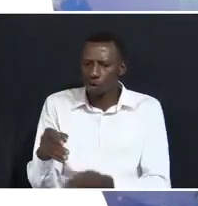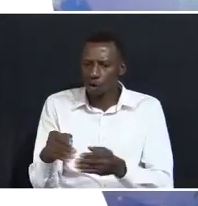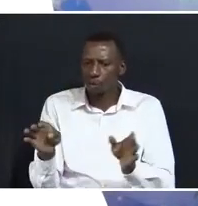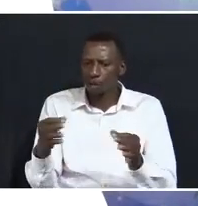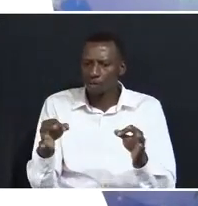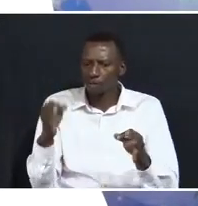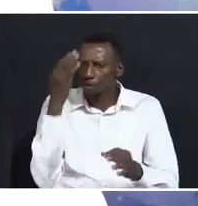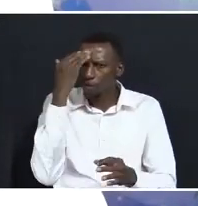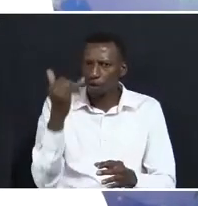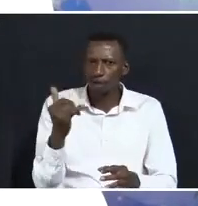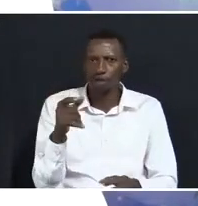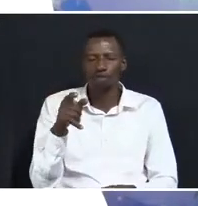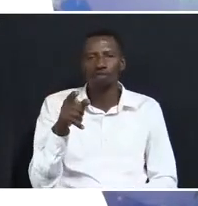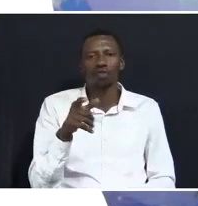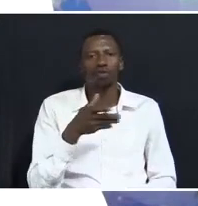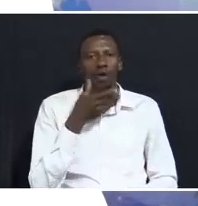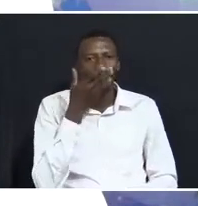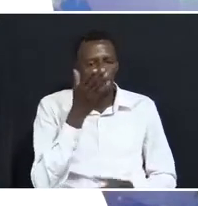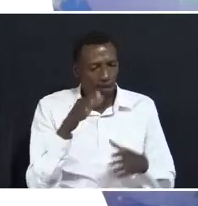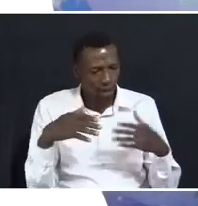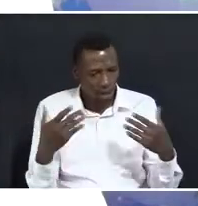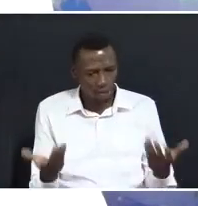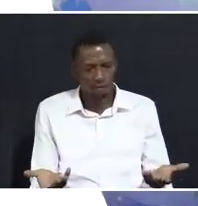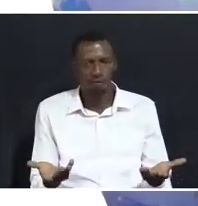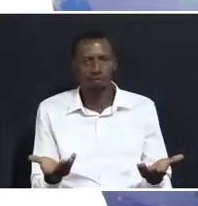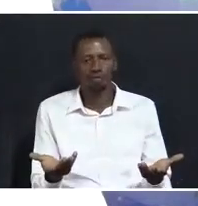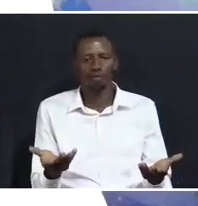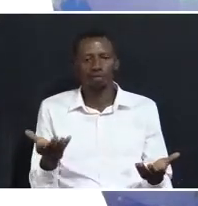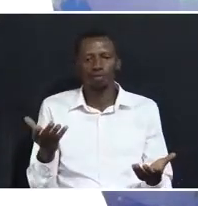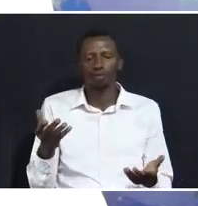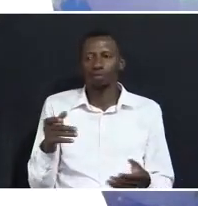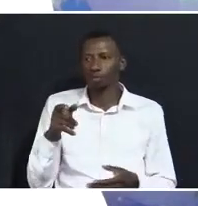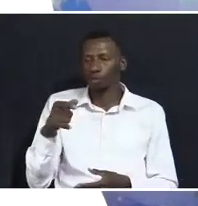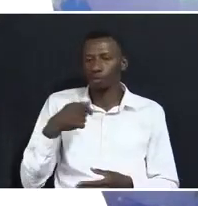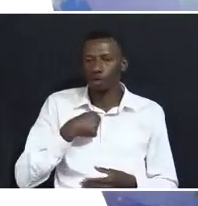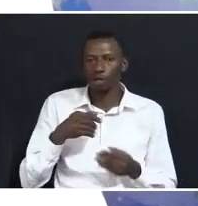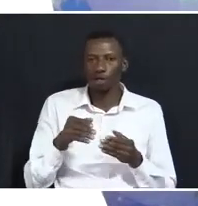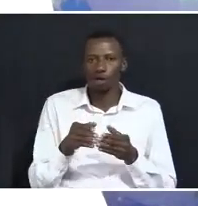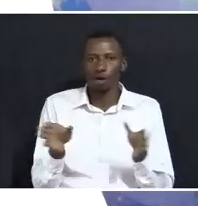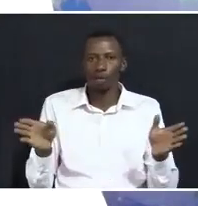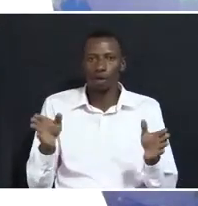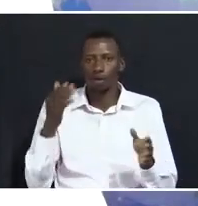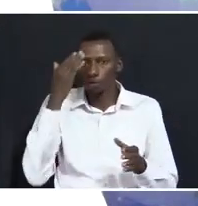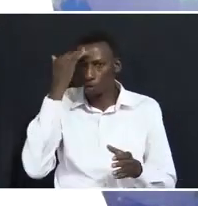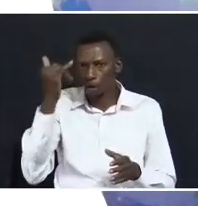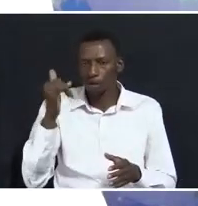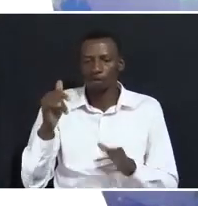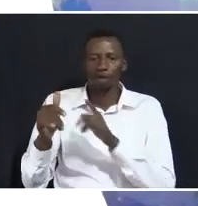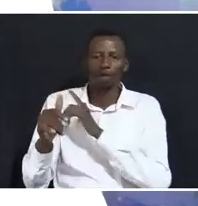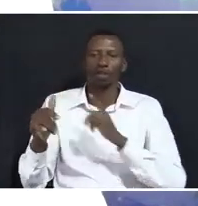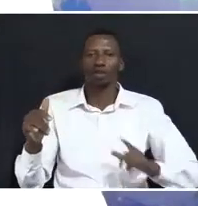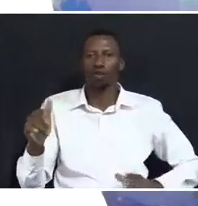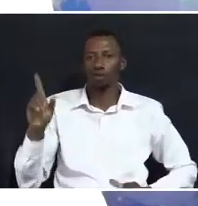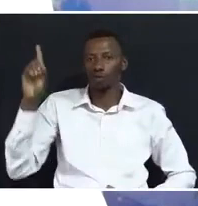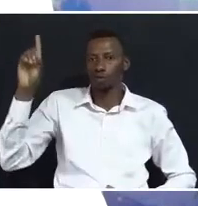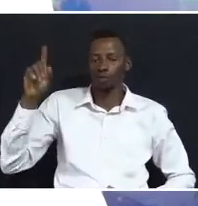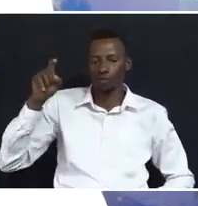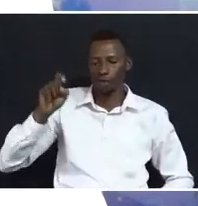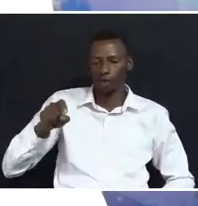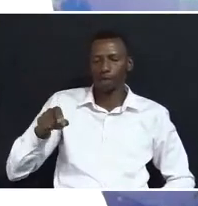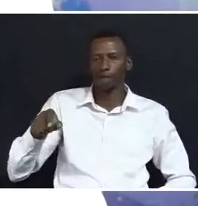it, thus you shall say to him, because the Lord has need of